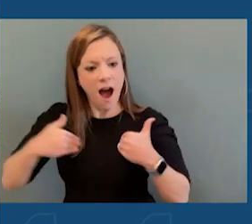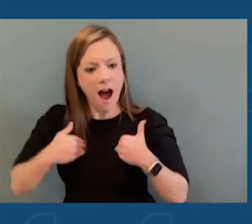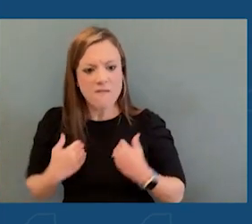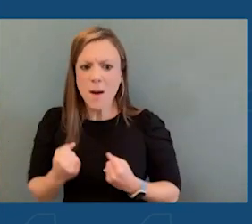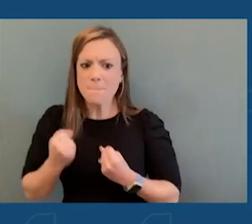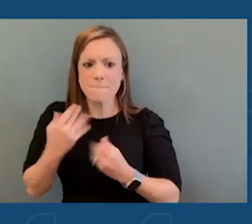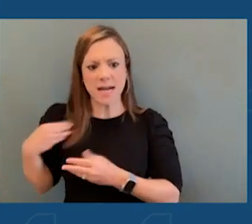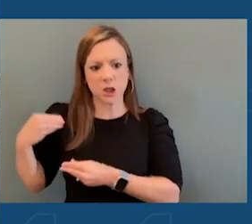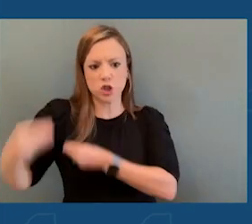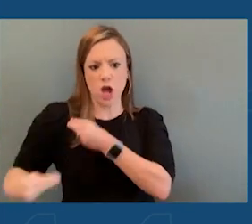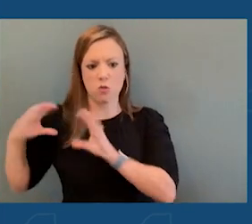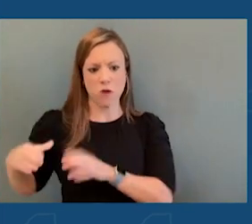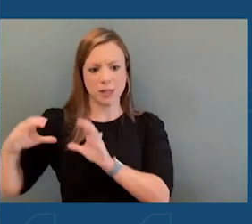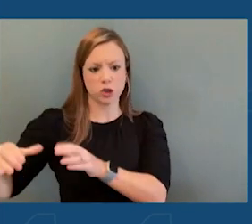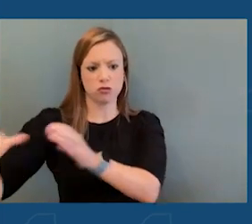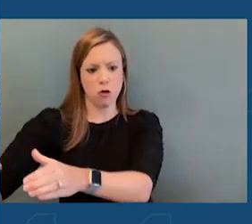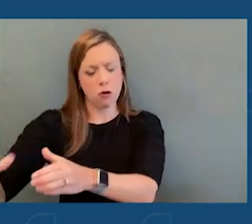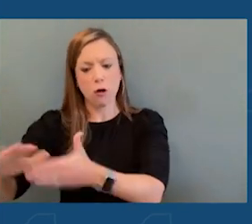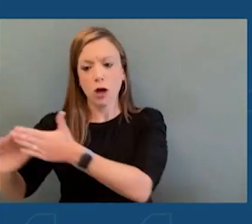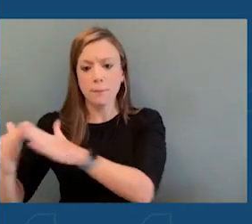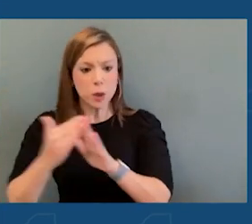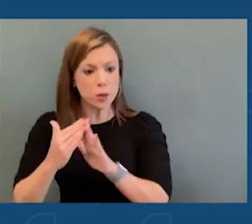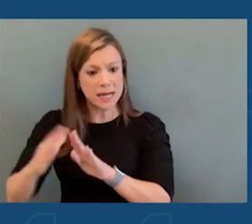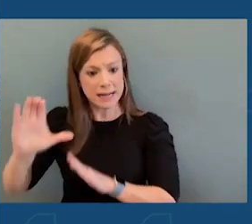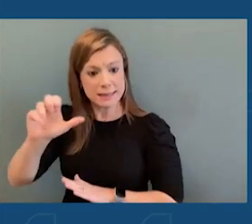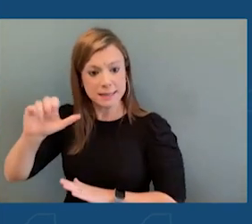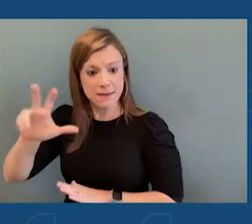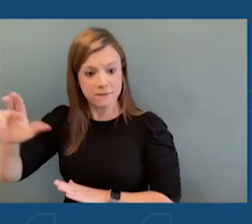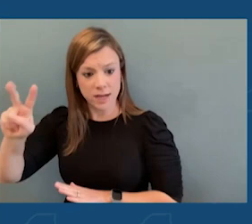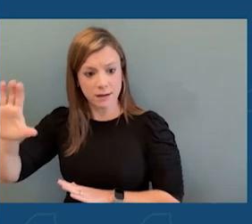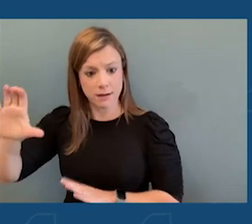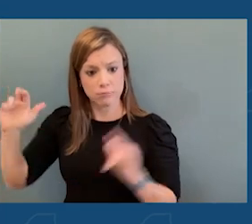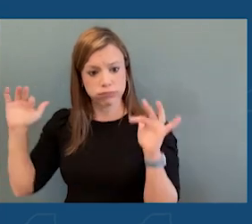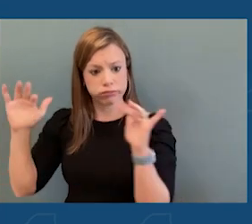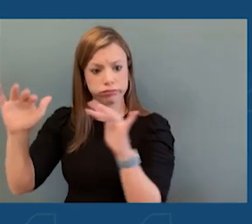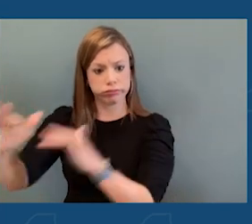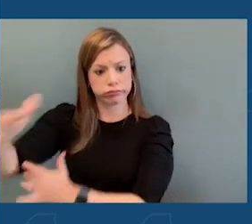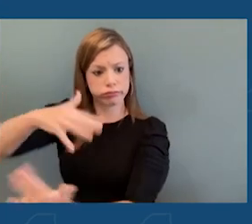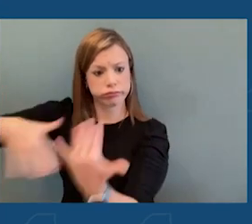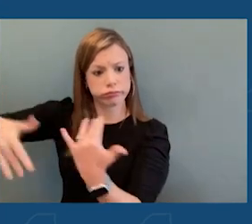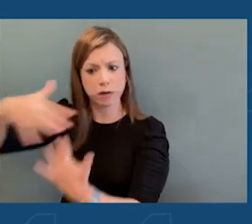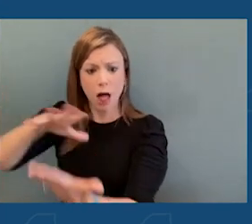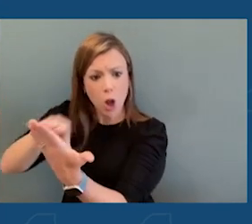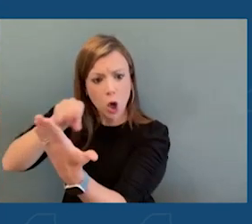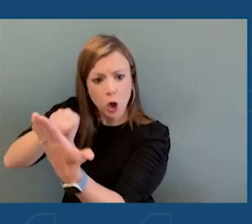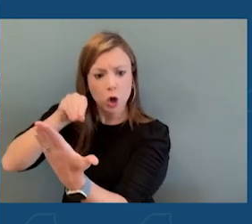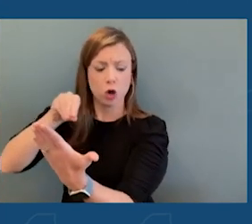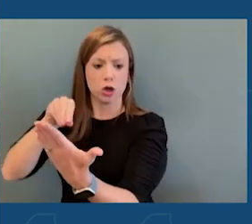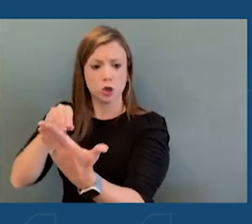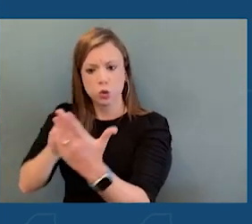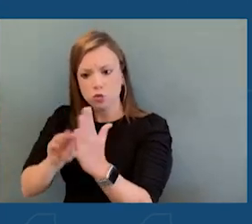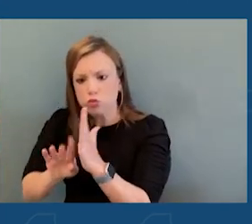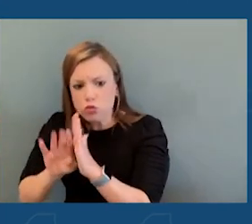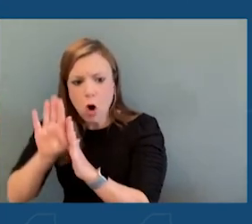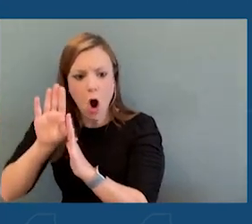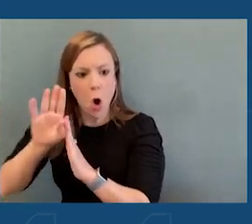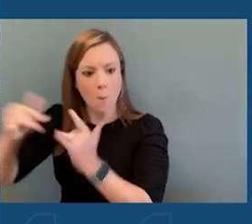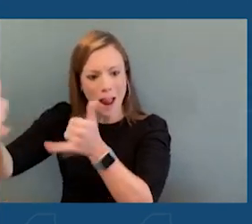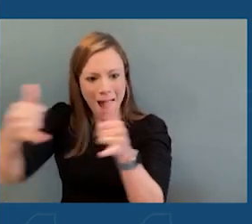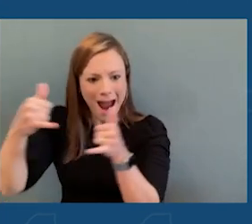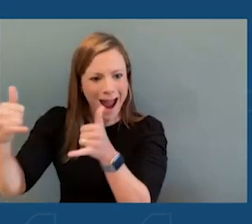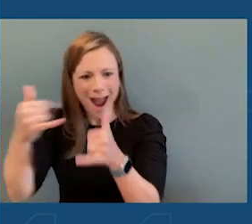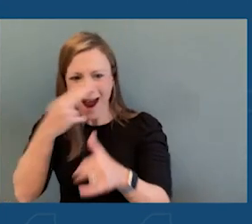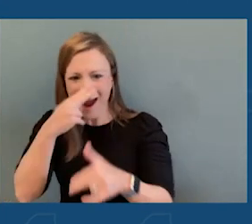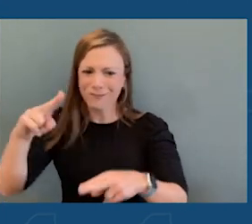multi-generational community and civic space where our neighbors can come together to learn, to grow, to play. Each